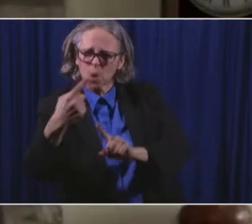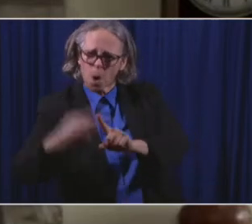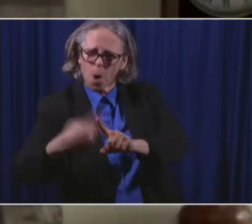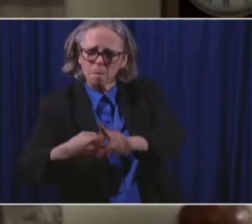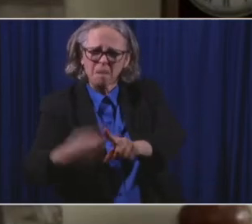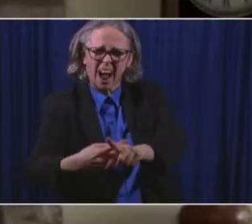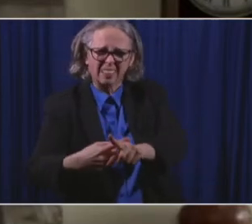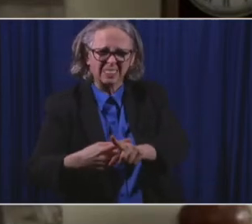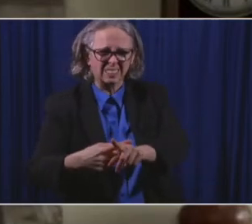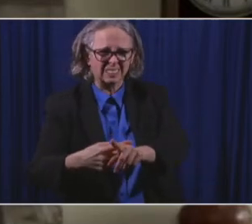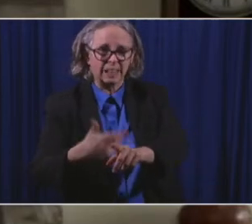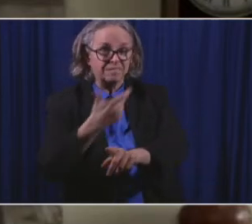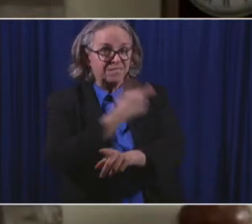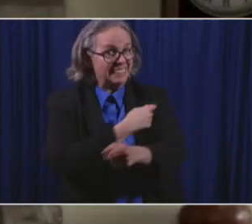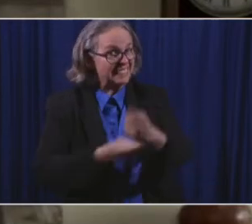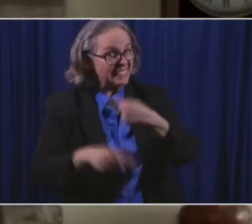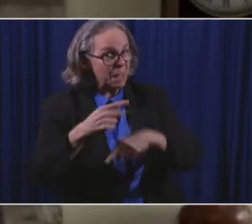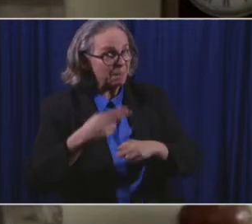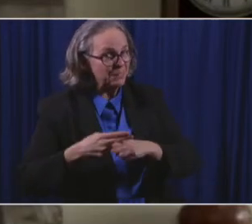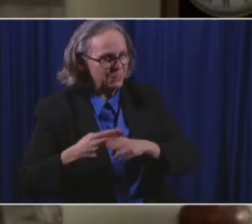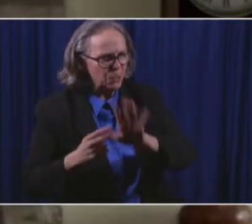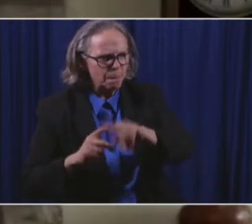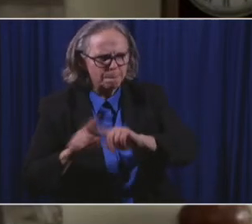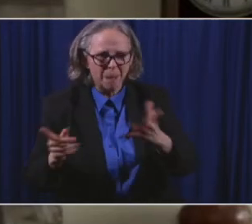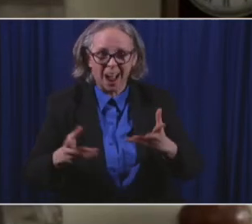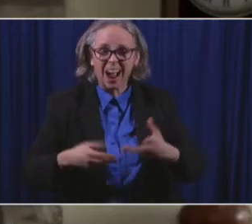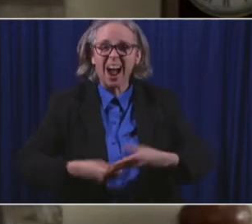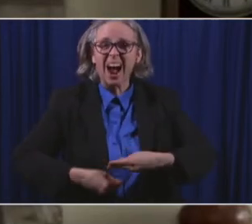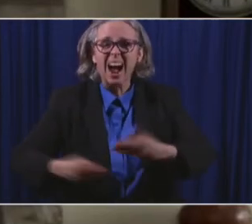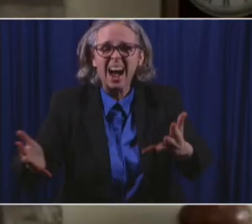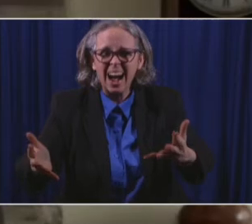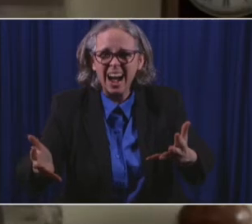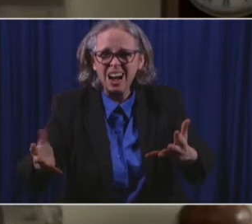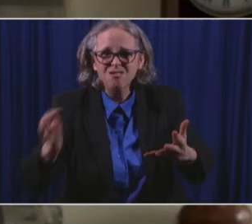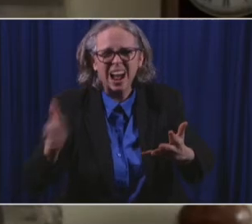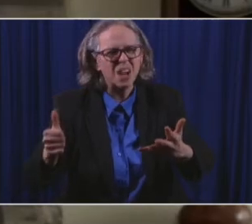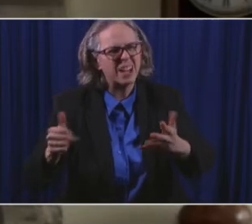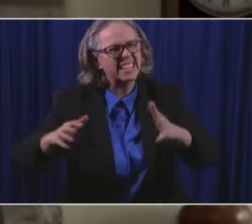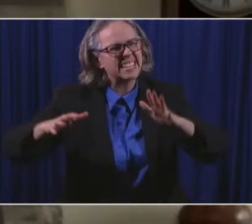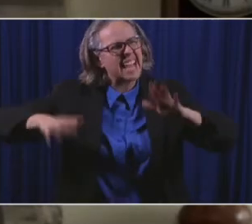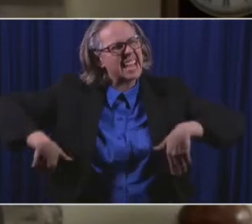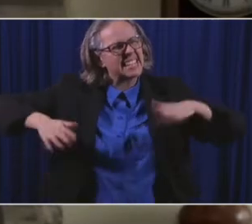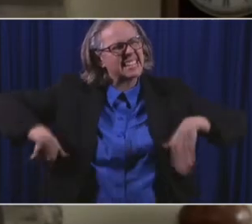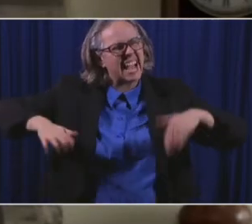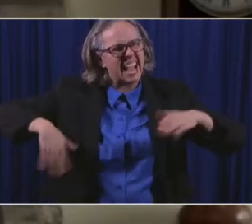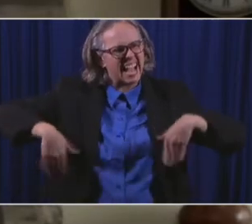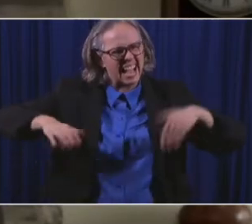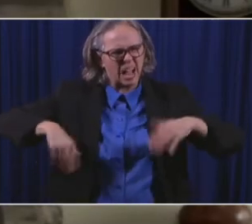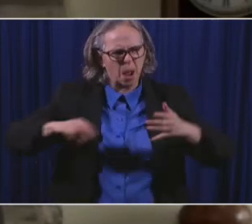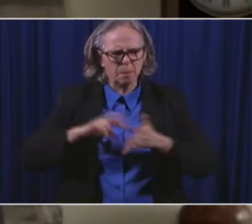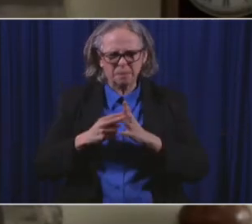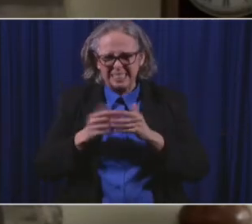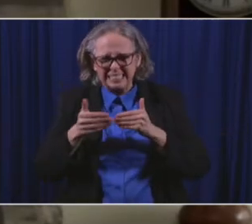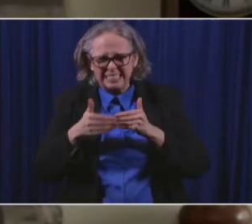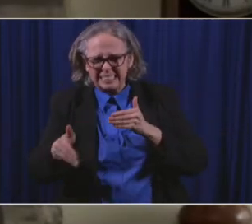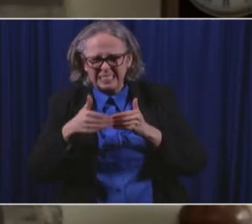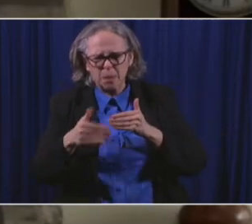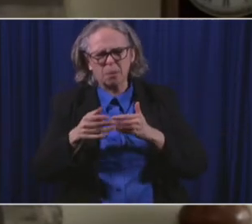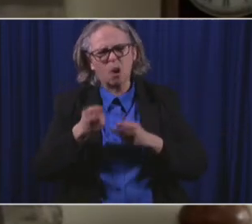almost here, we know it's going to take a while to get it out, and we know the next few months are going to be tough. They just are. So getting a bill out